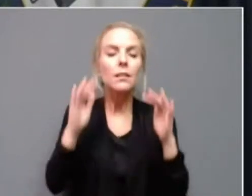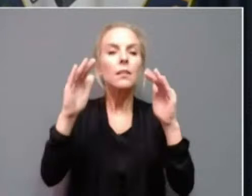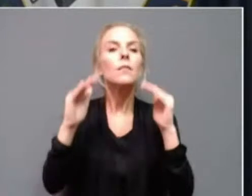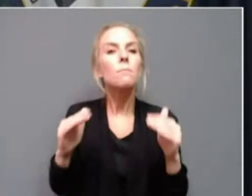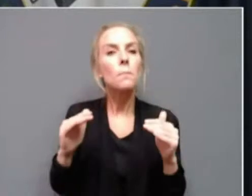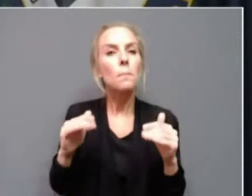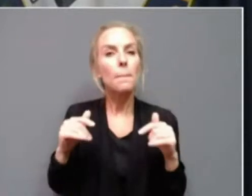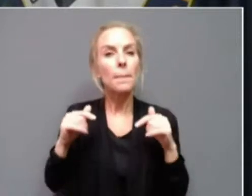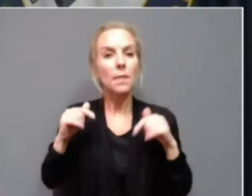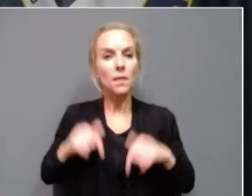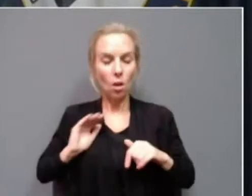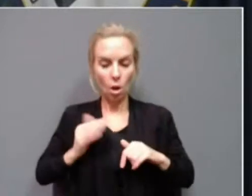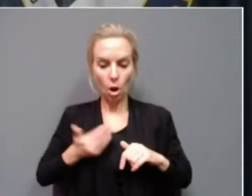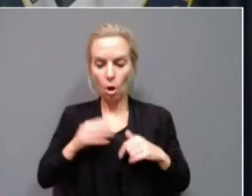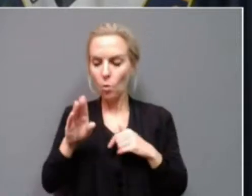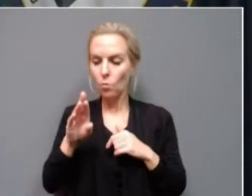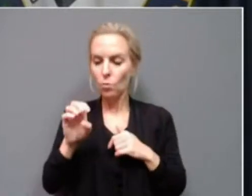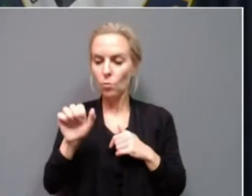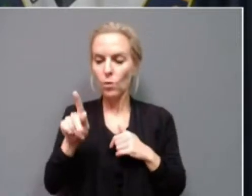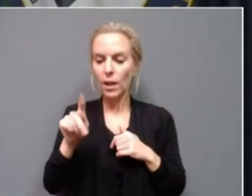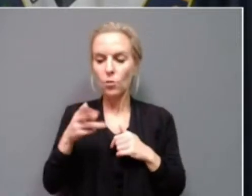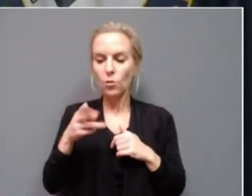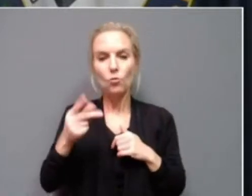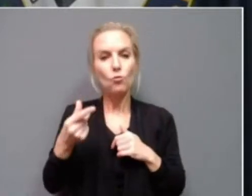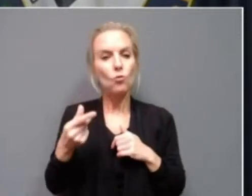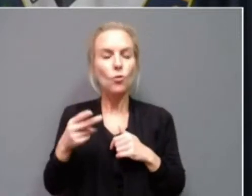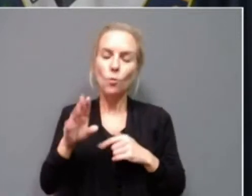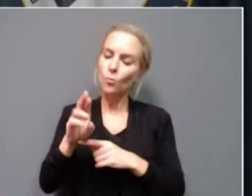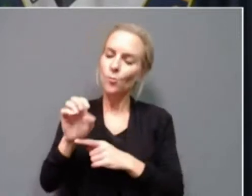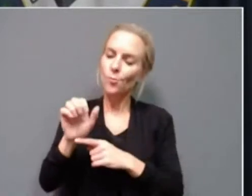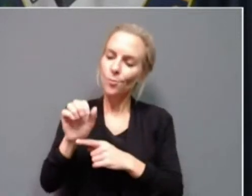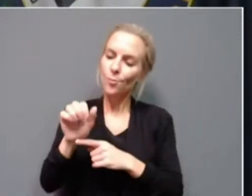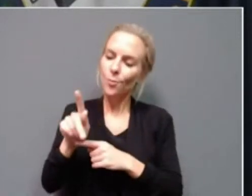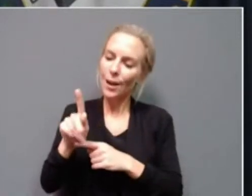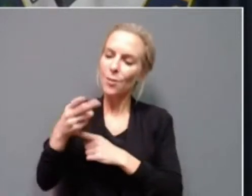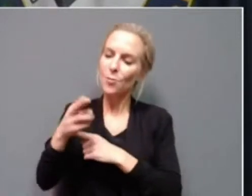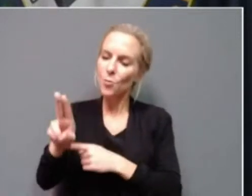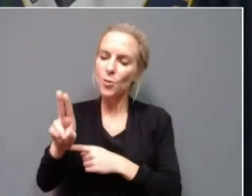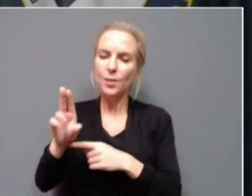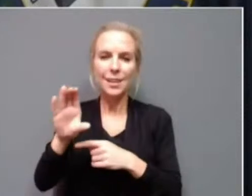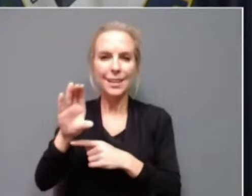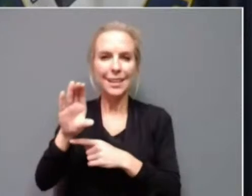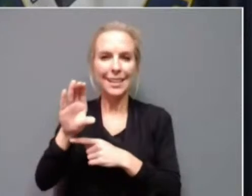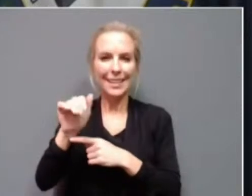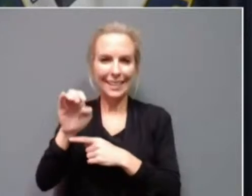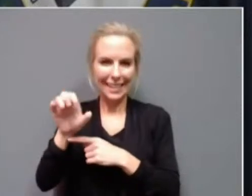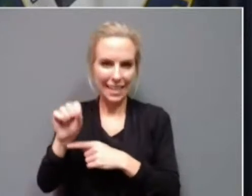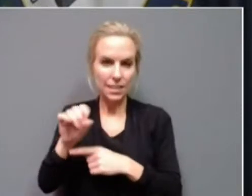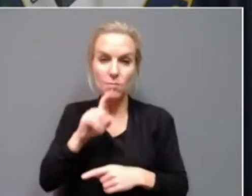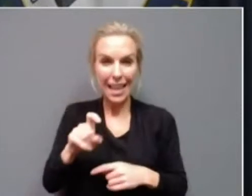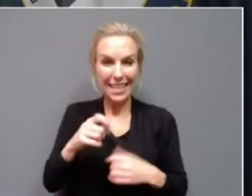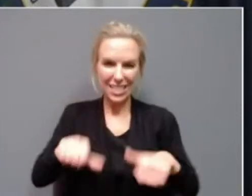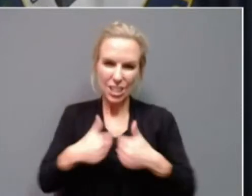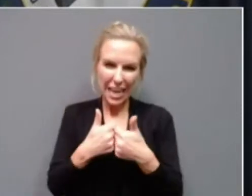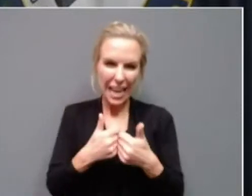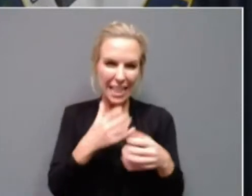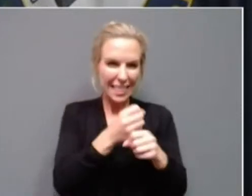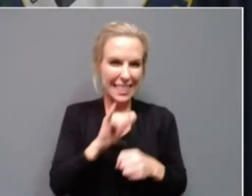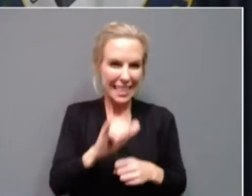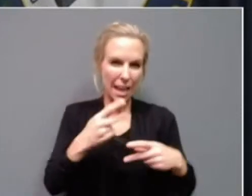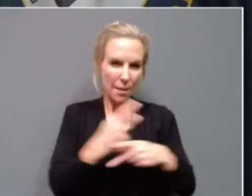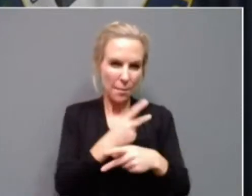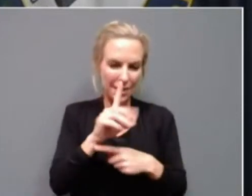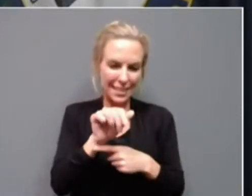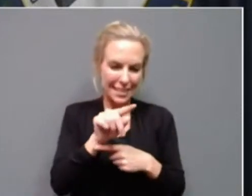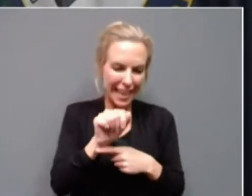breakthrough cases, we have more challenges with that data and getting that data in. It's a little bit intensive. The local